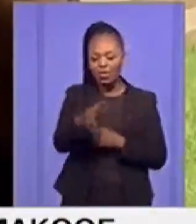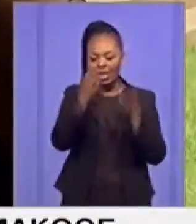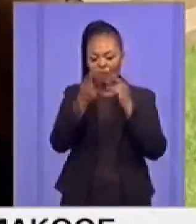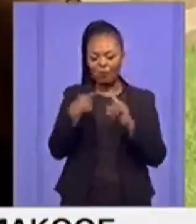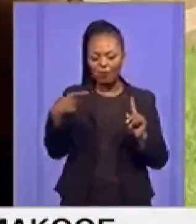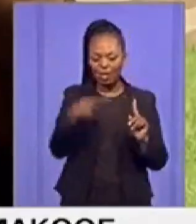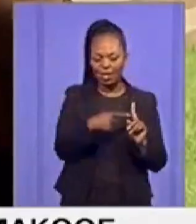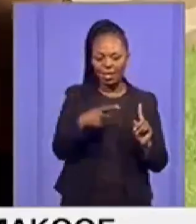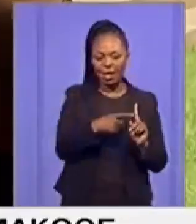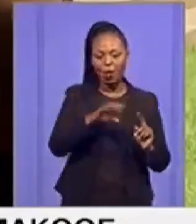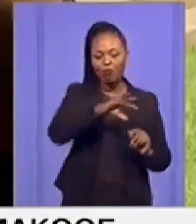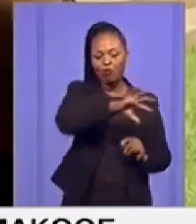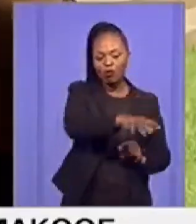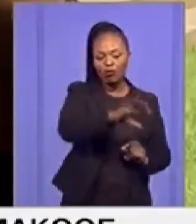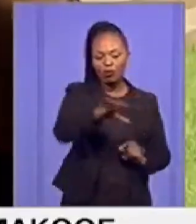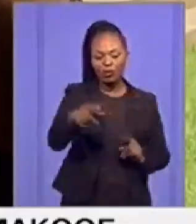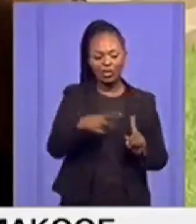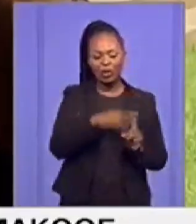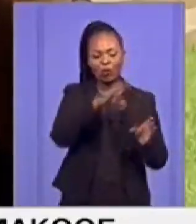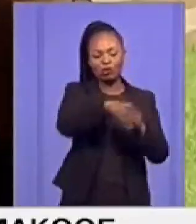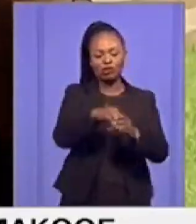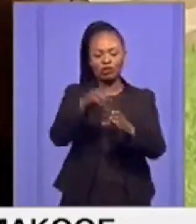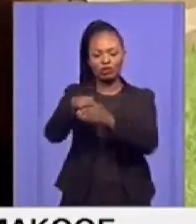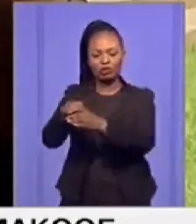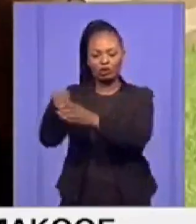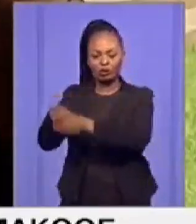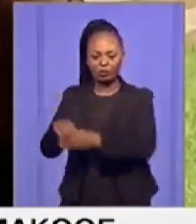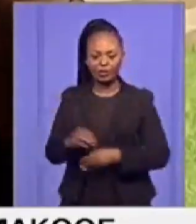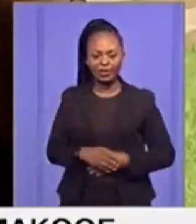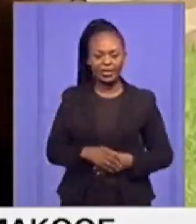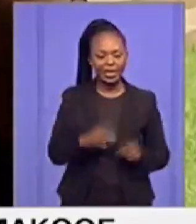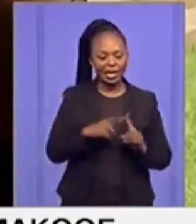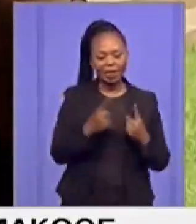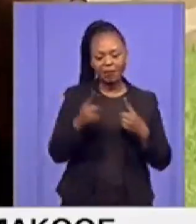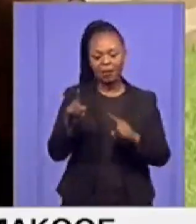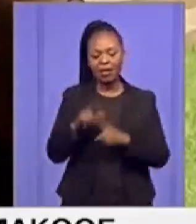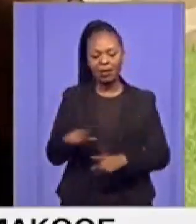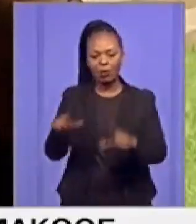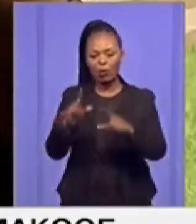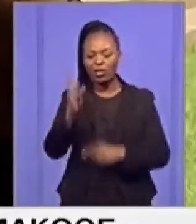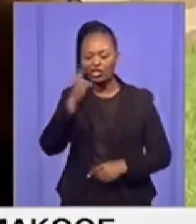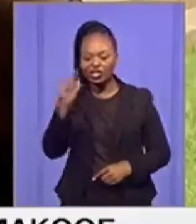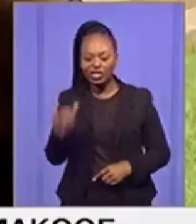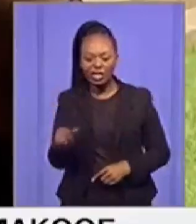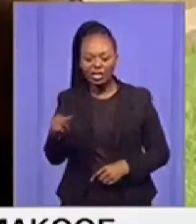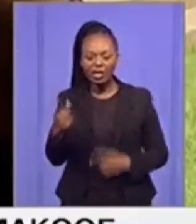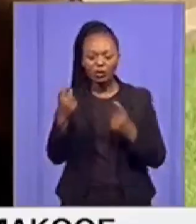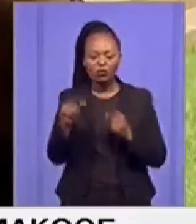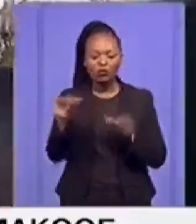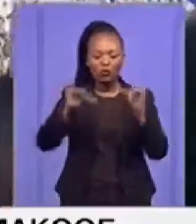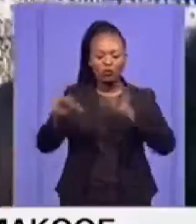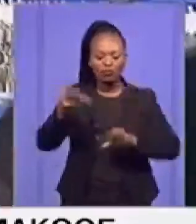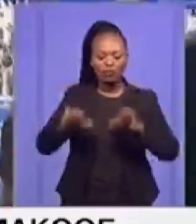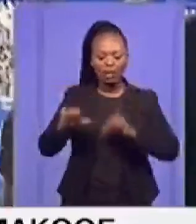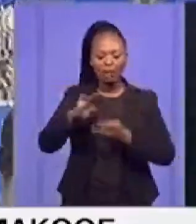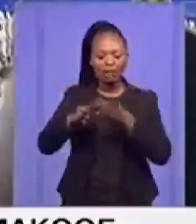almost every province has something to contribute. He would have gone to Limpopo to go and study how they are doing their maths and science program.